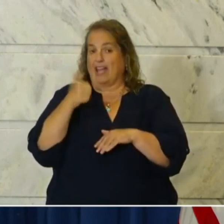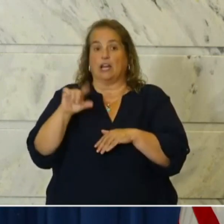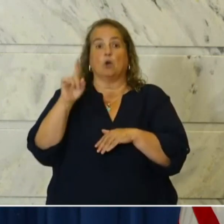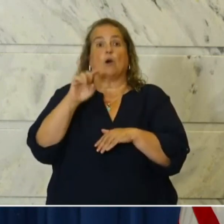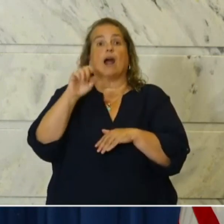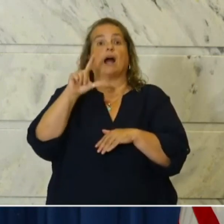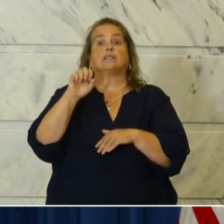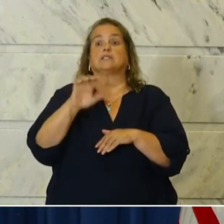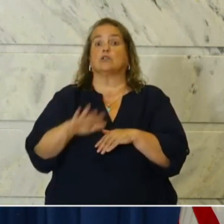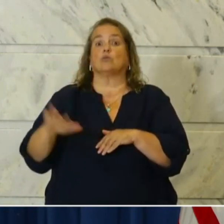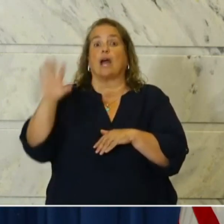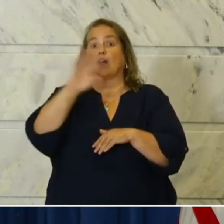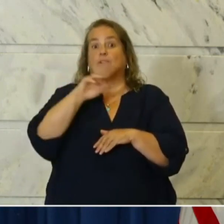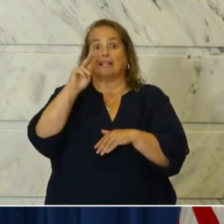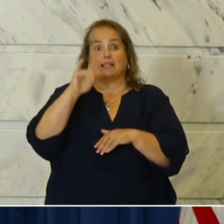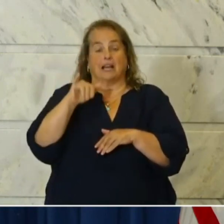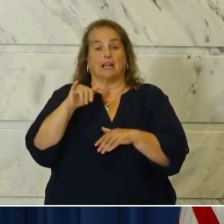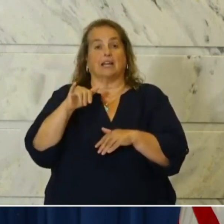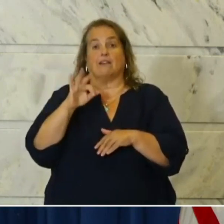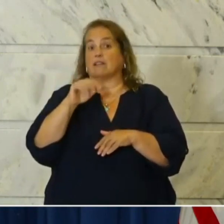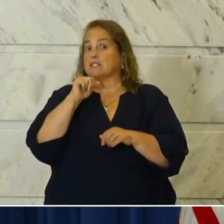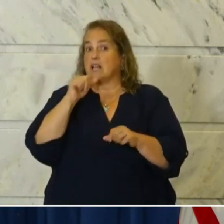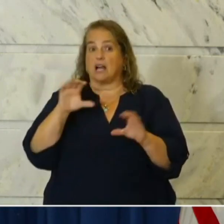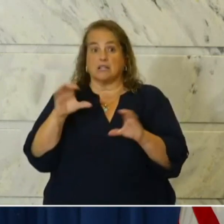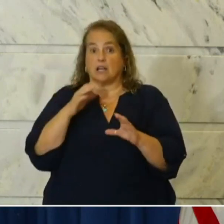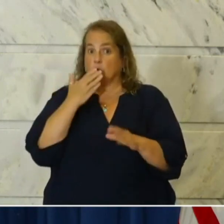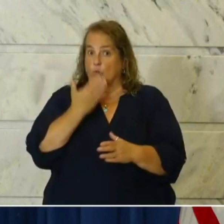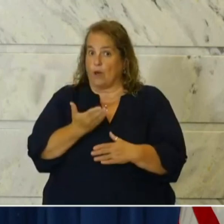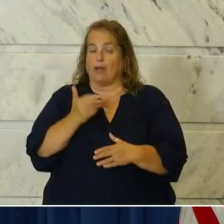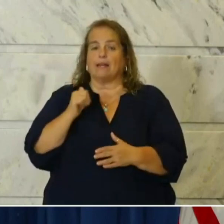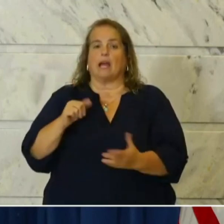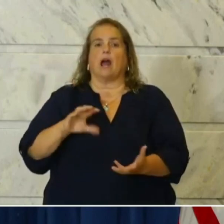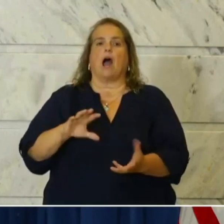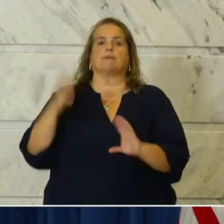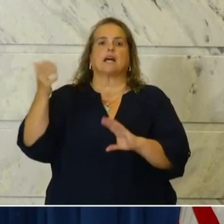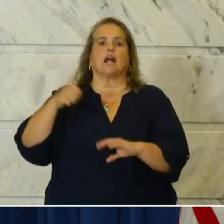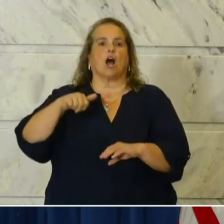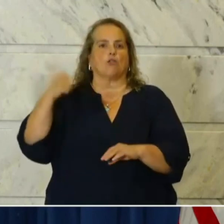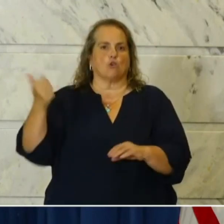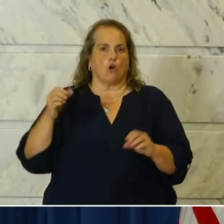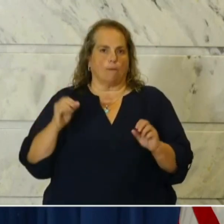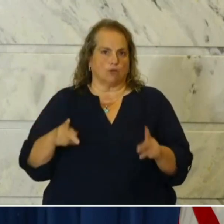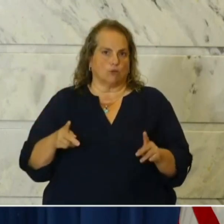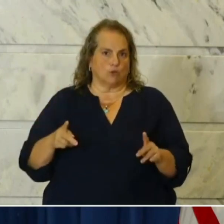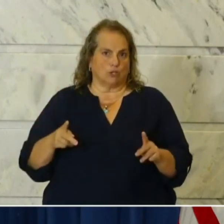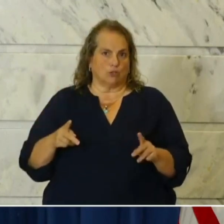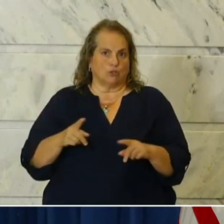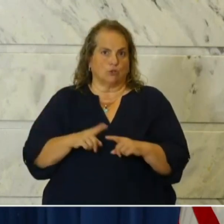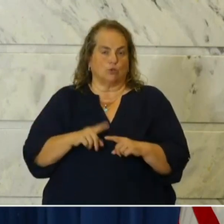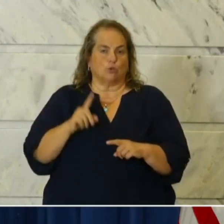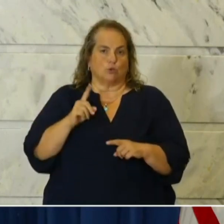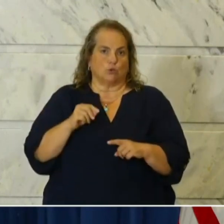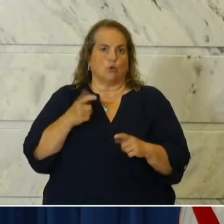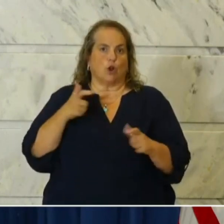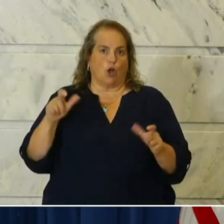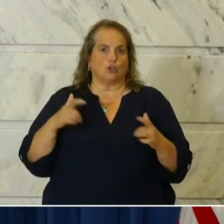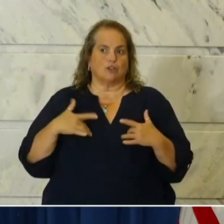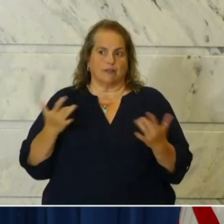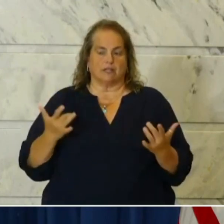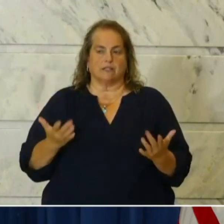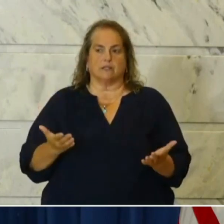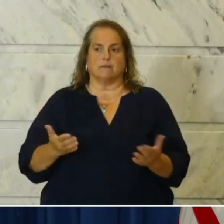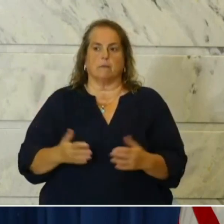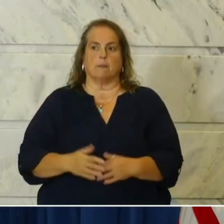around Kentucky that's large, if not done well, can ultimately upset other opportunities to do large events. For